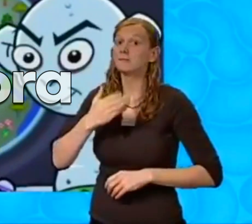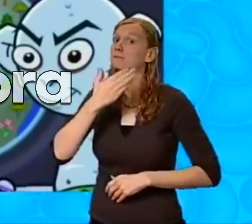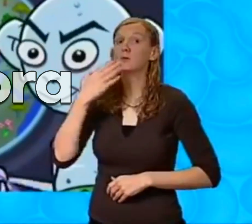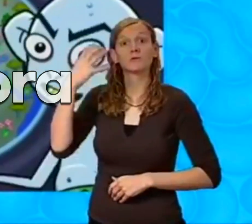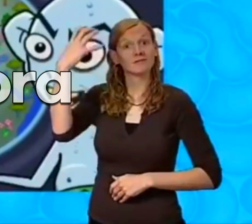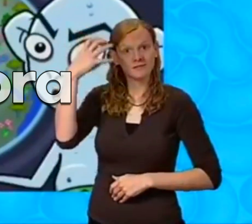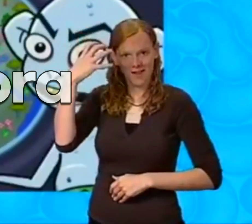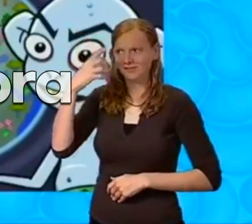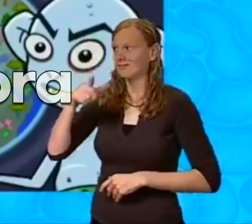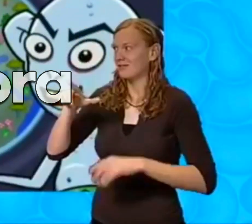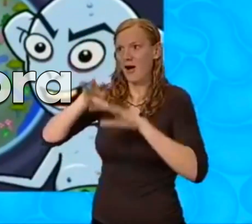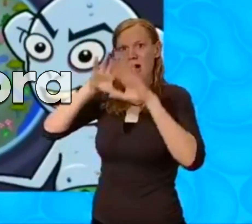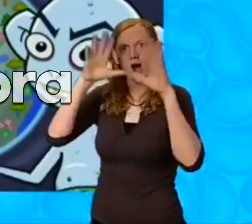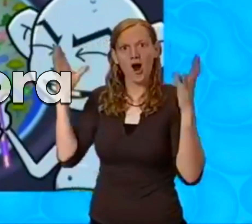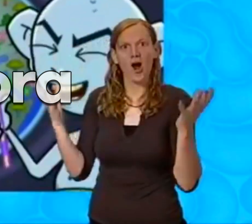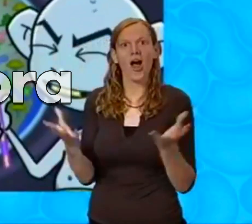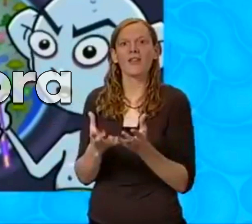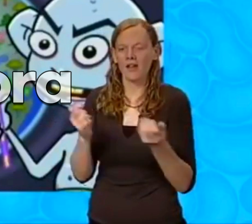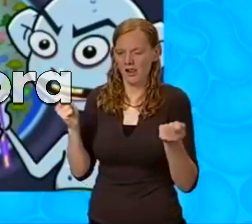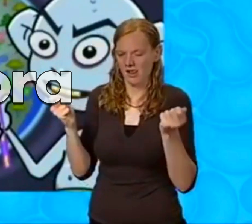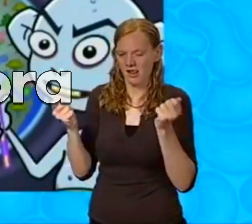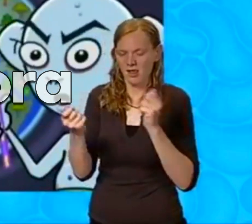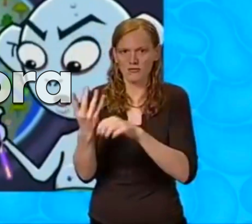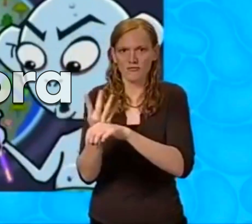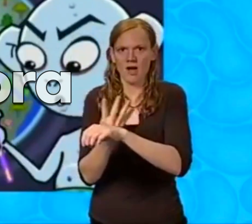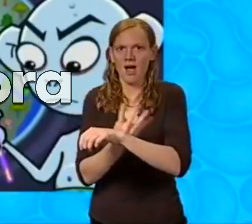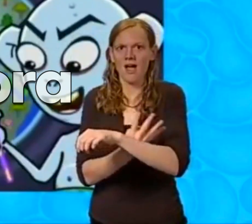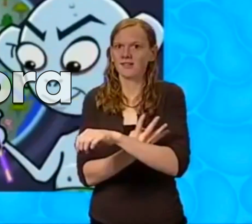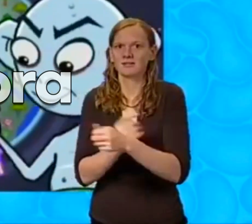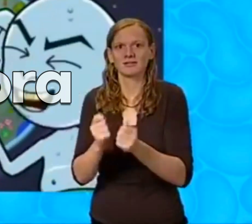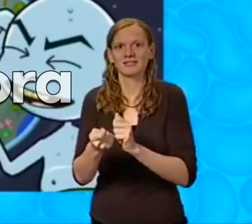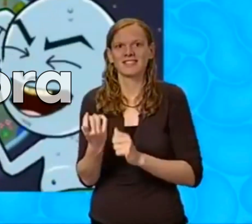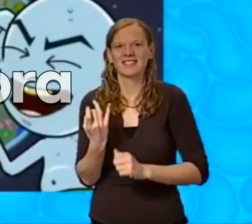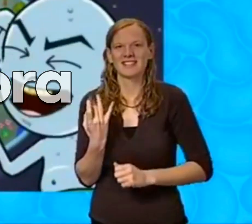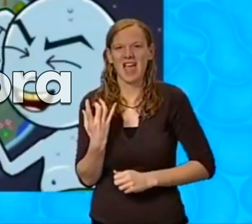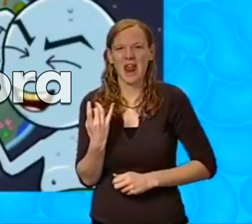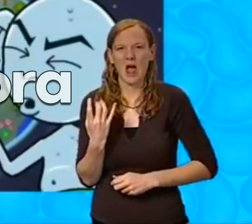withers. Flowers fade and the trees droop.